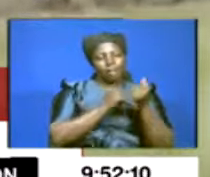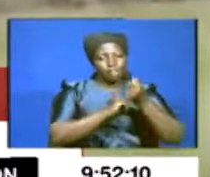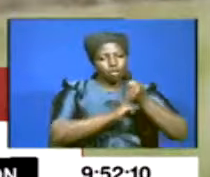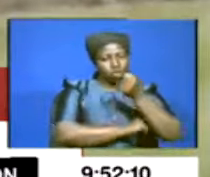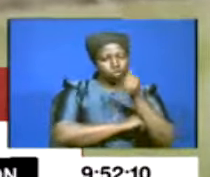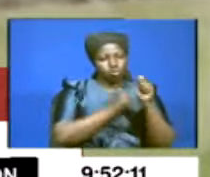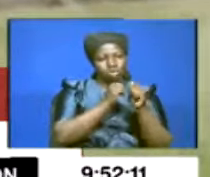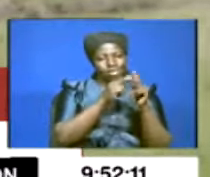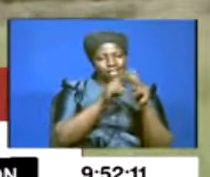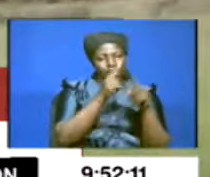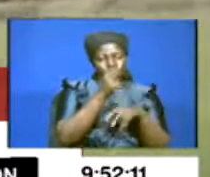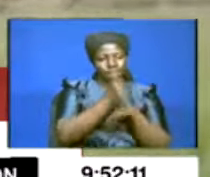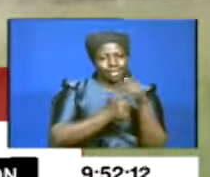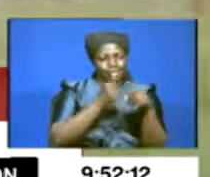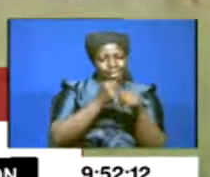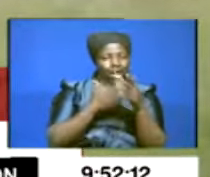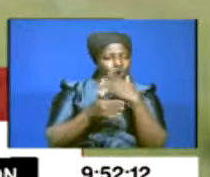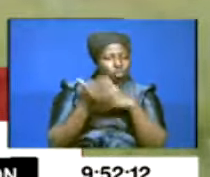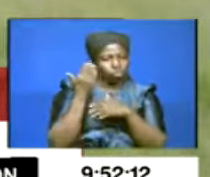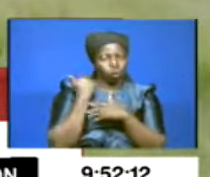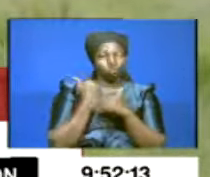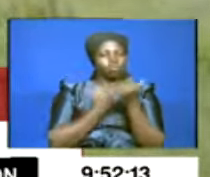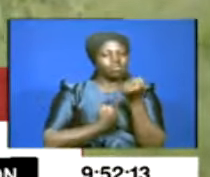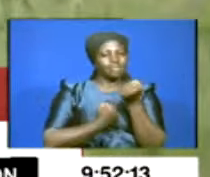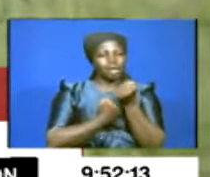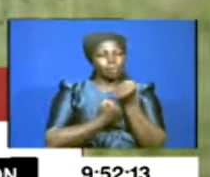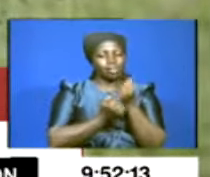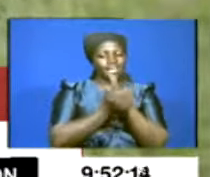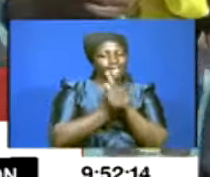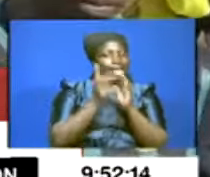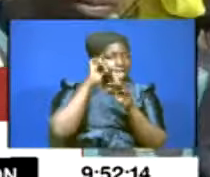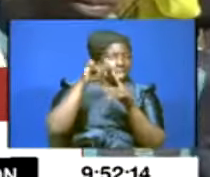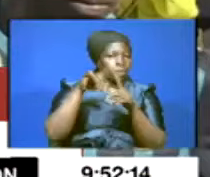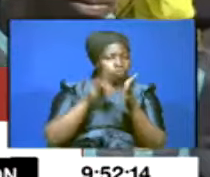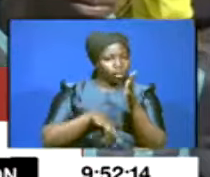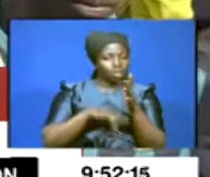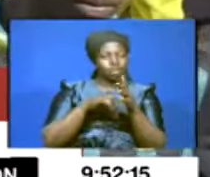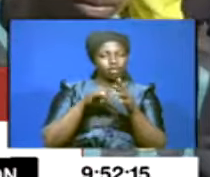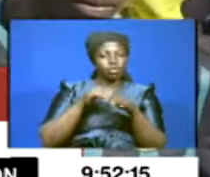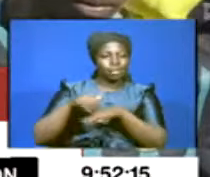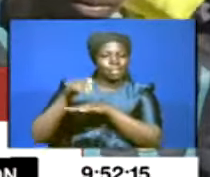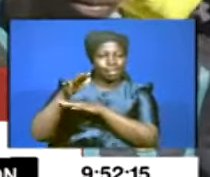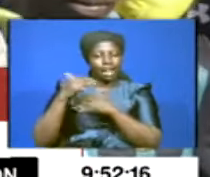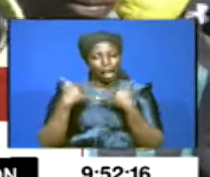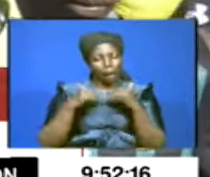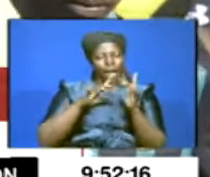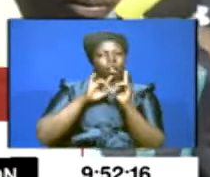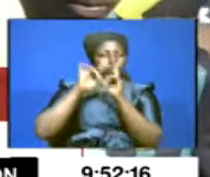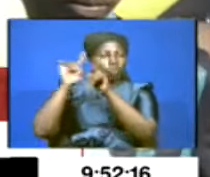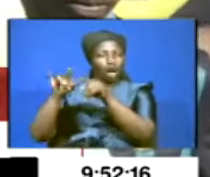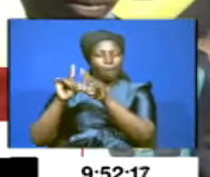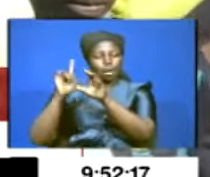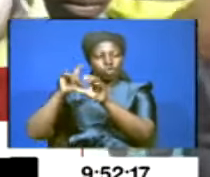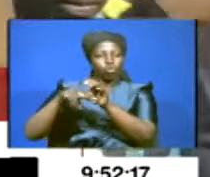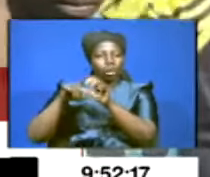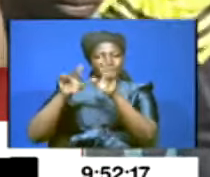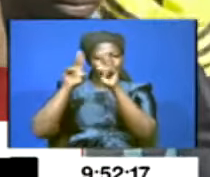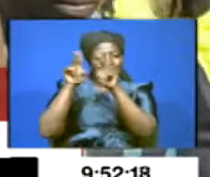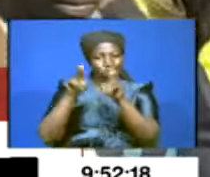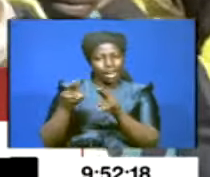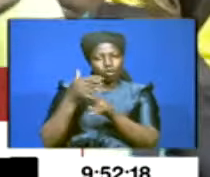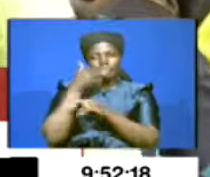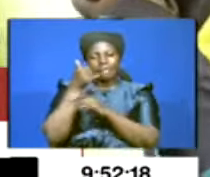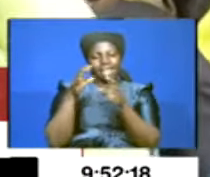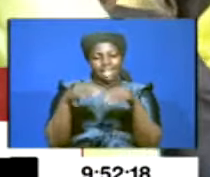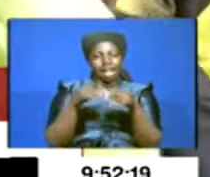with the aim of sending the best players to join international clubs abroad. Tunataka kuona mtoto wetu kabla hajafika 9